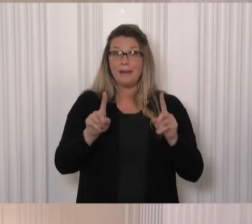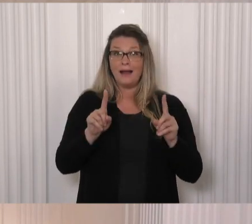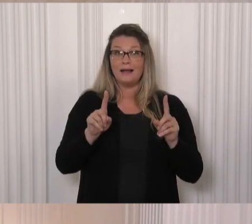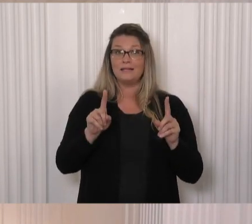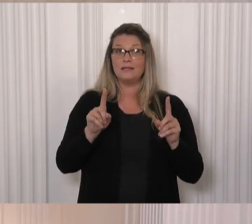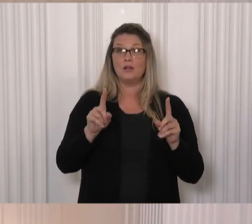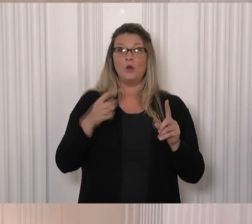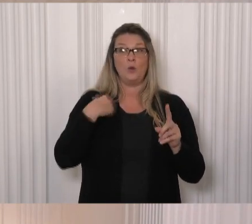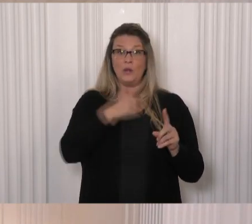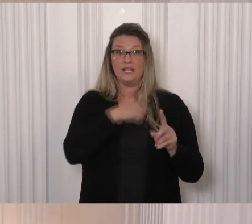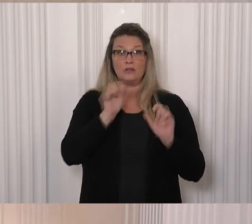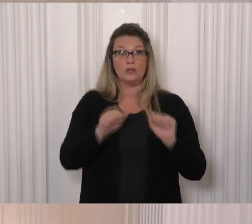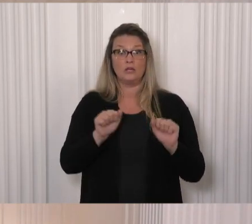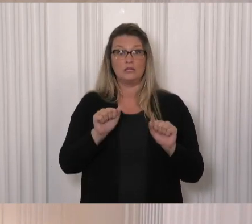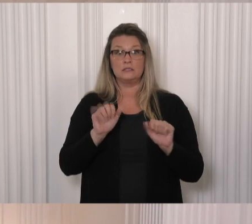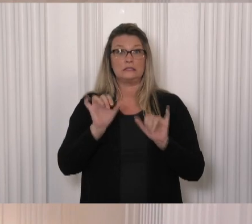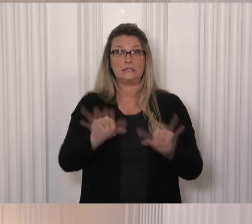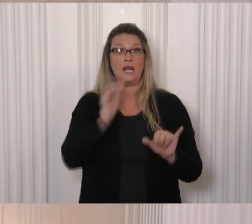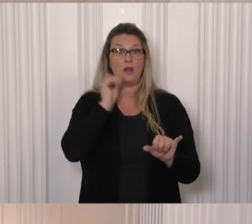that